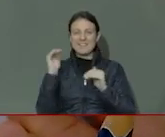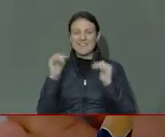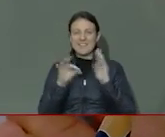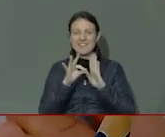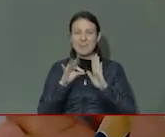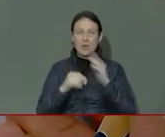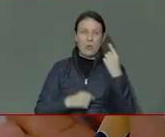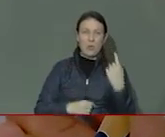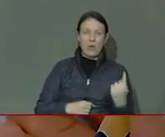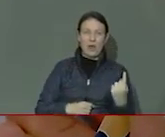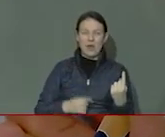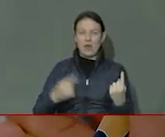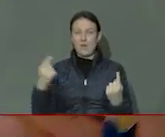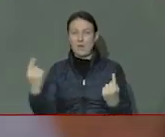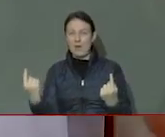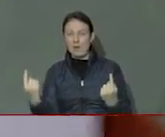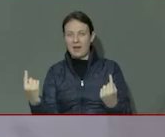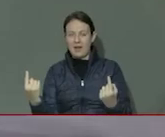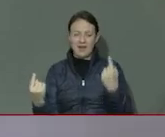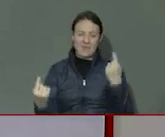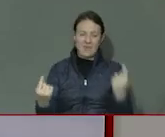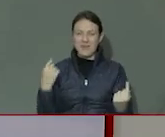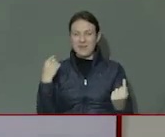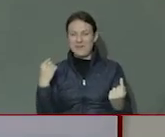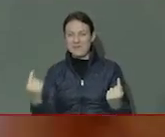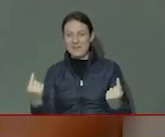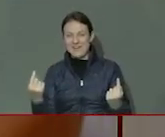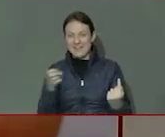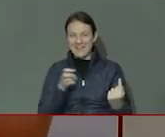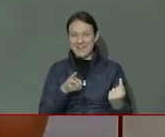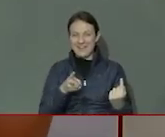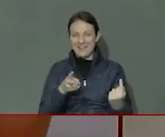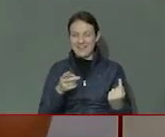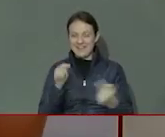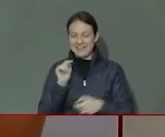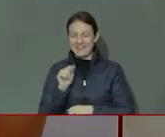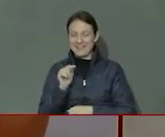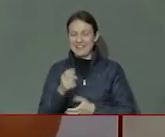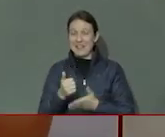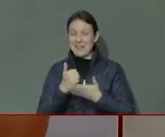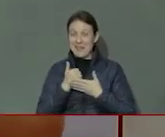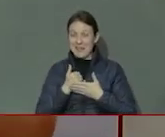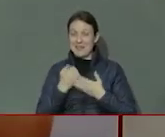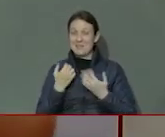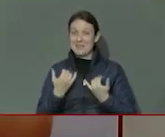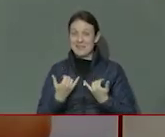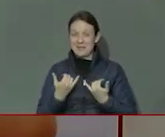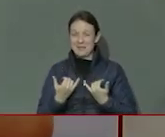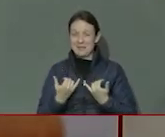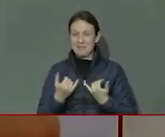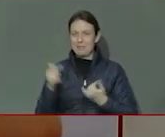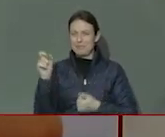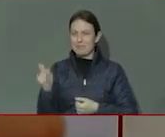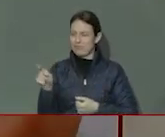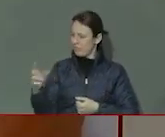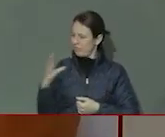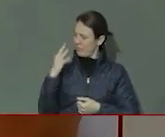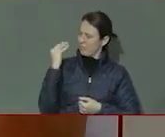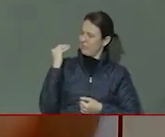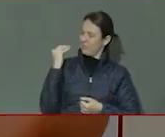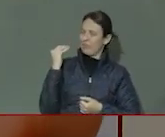1 to 1. That's where I get the ratio from the balanced equation. I just heard someone now ask, where does the ratio come